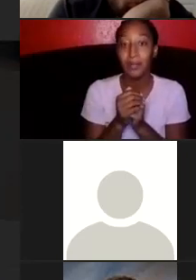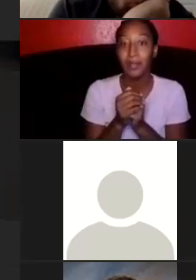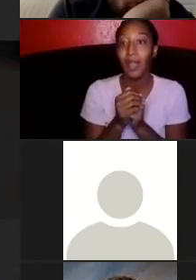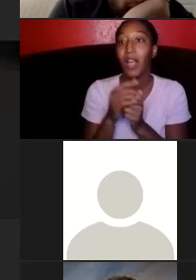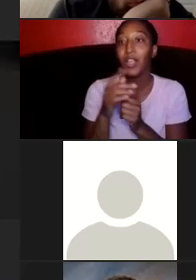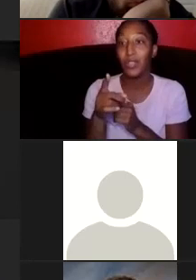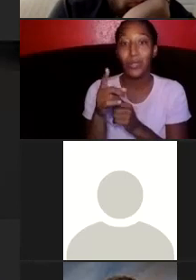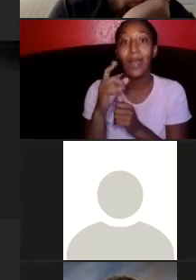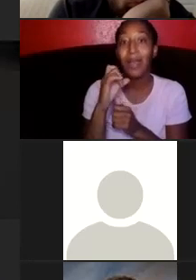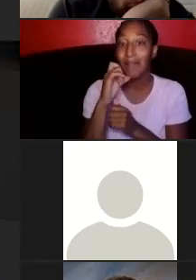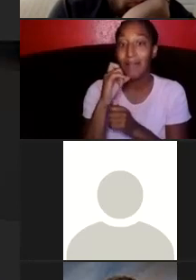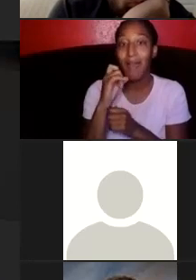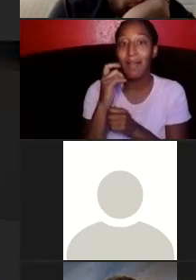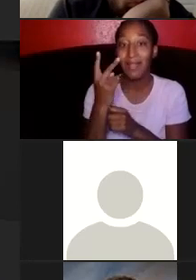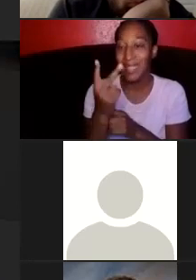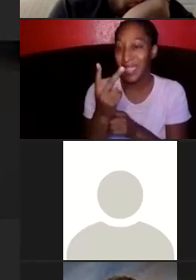Okay.